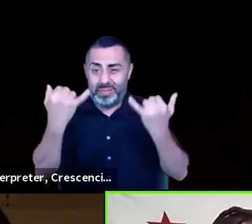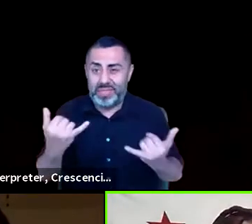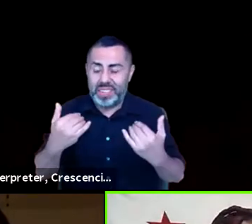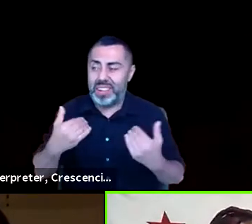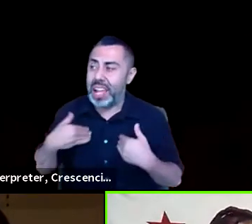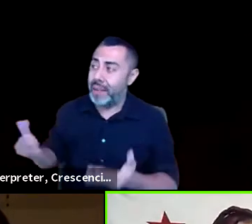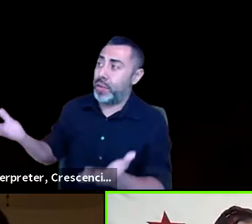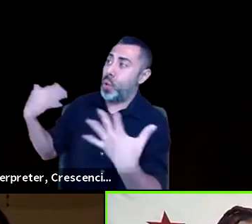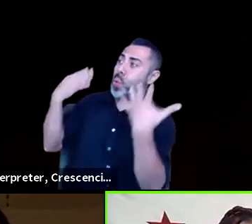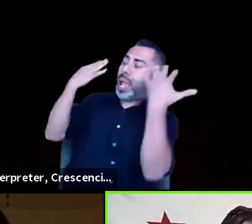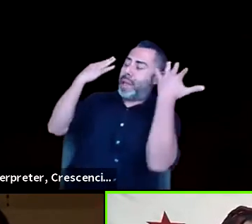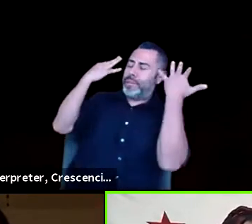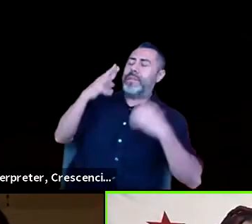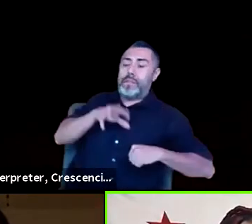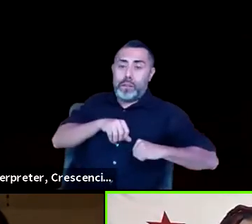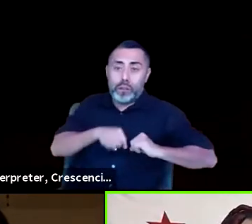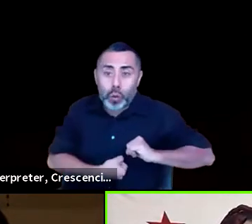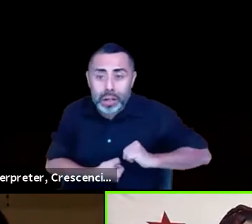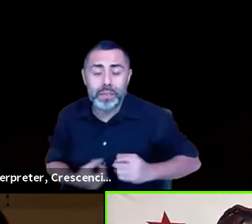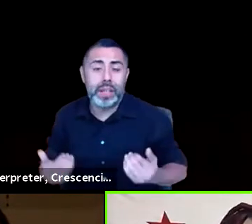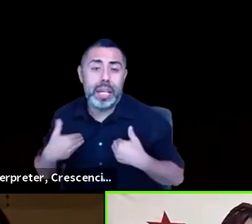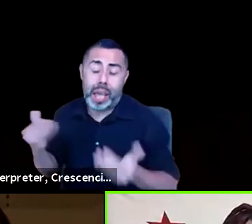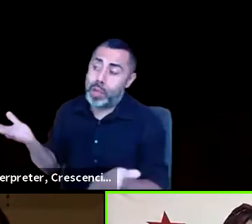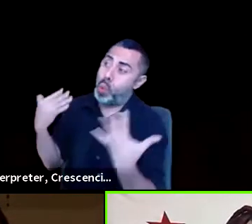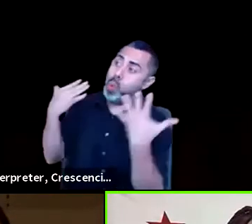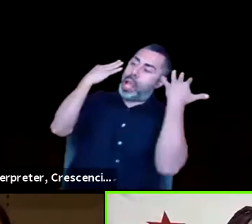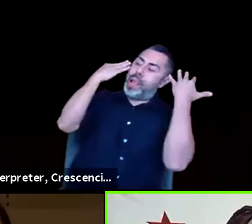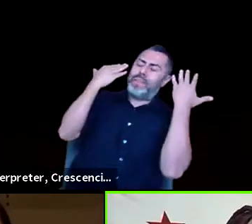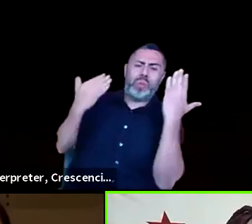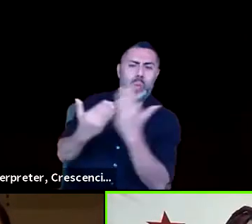this wave of this new world, in this wave of understanding.